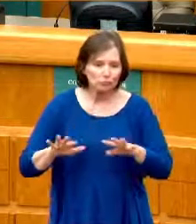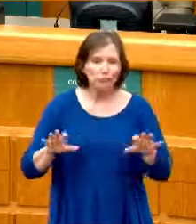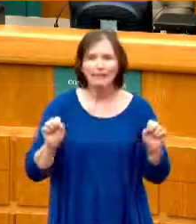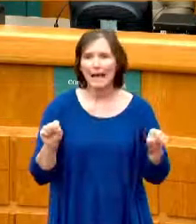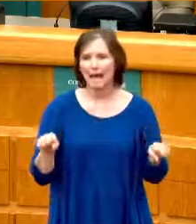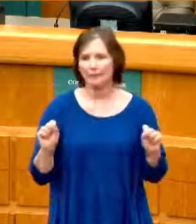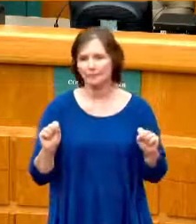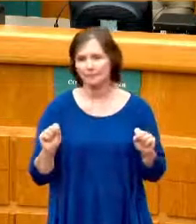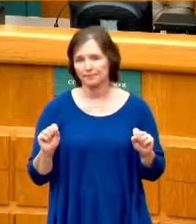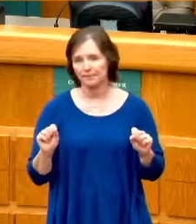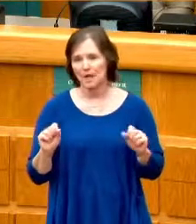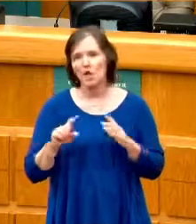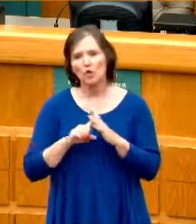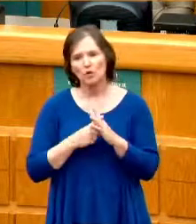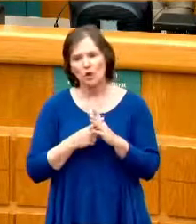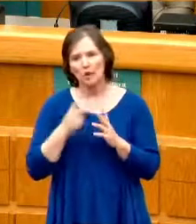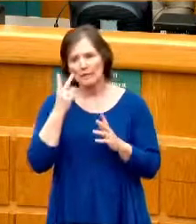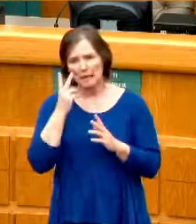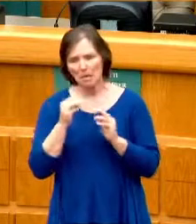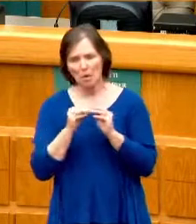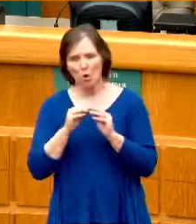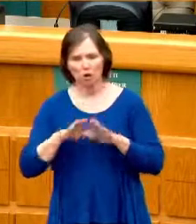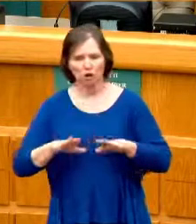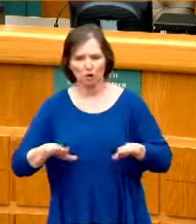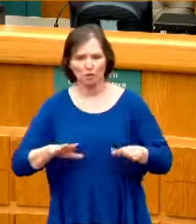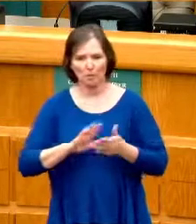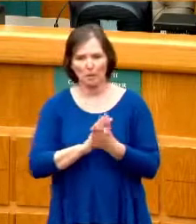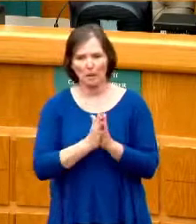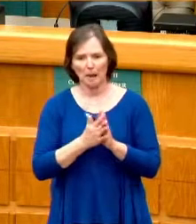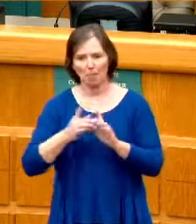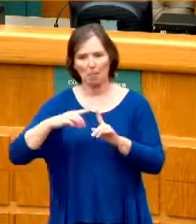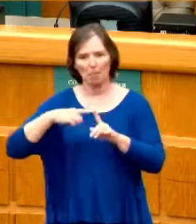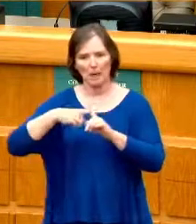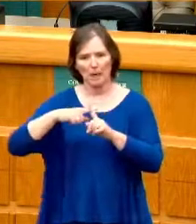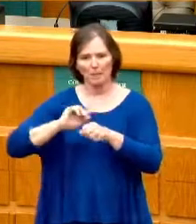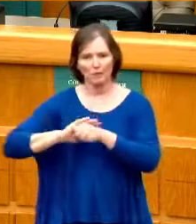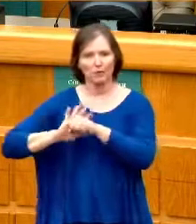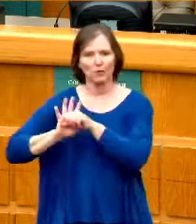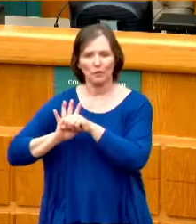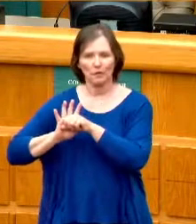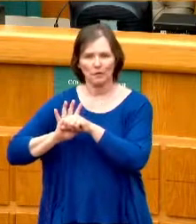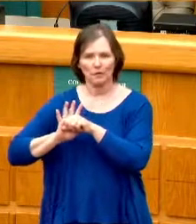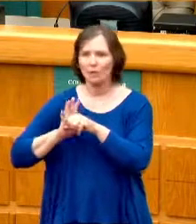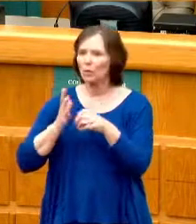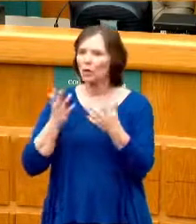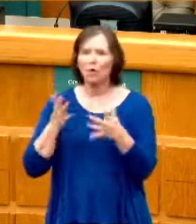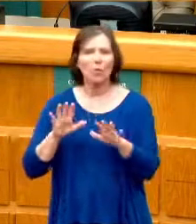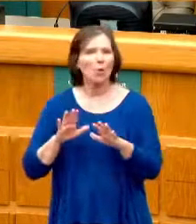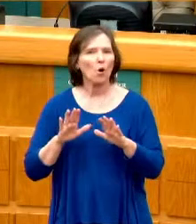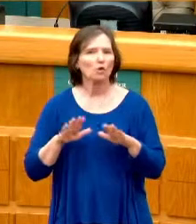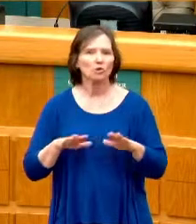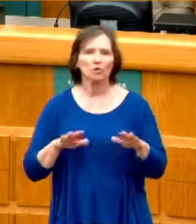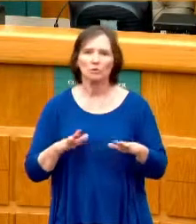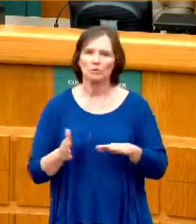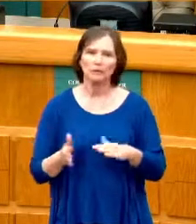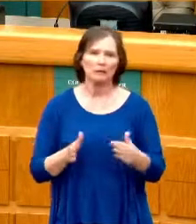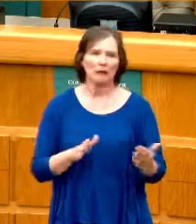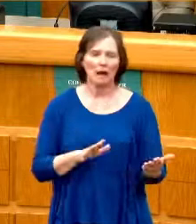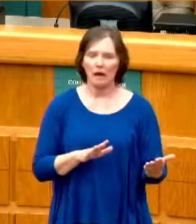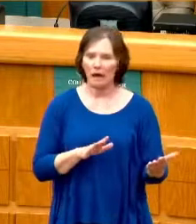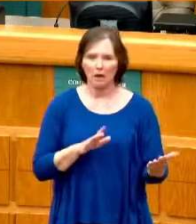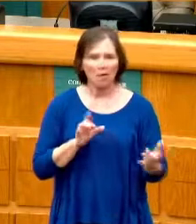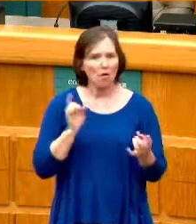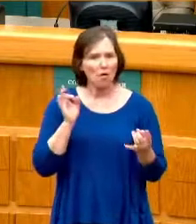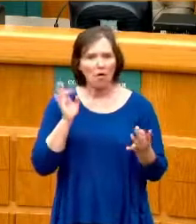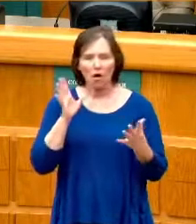that we're starting to see more children getting COVID-19, and we really don't want to end up losing a child to this horrific disease.